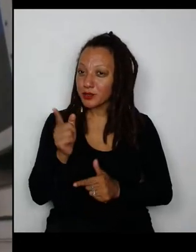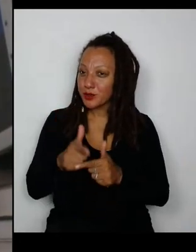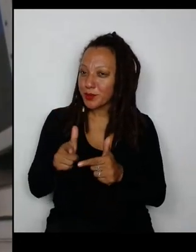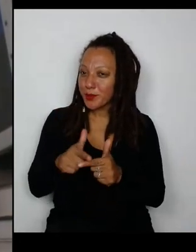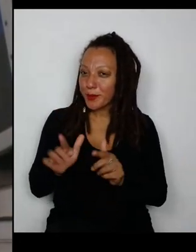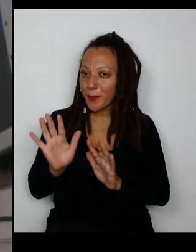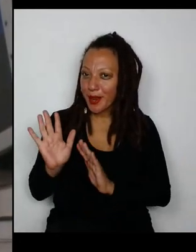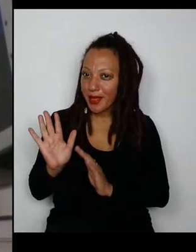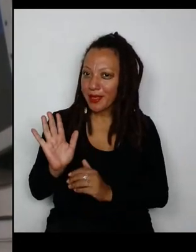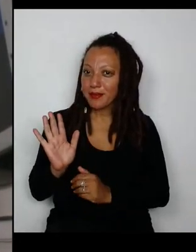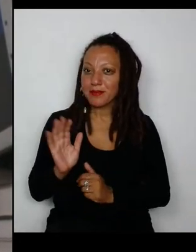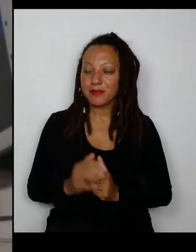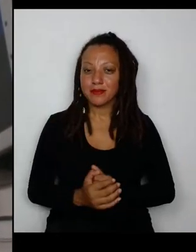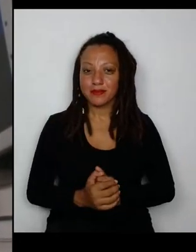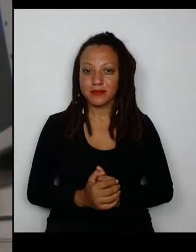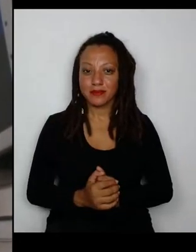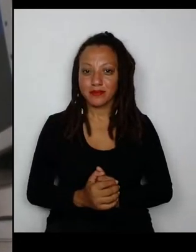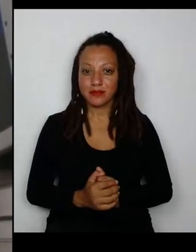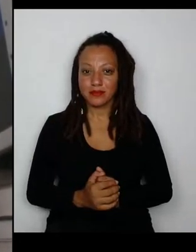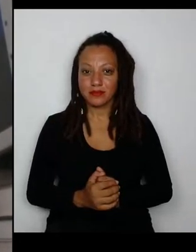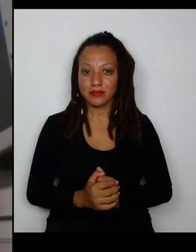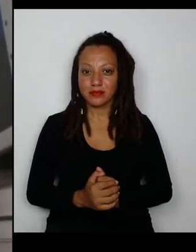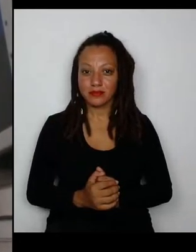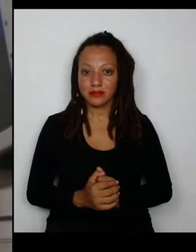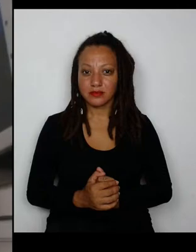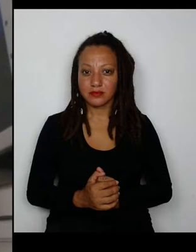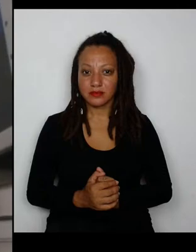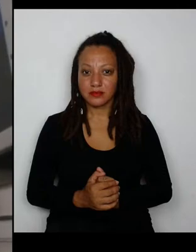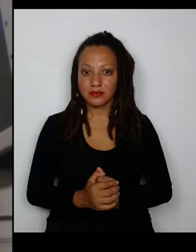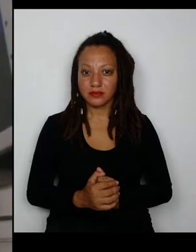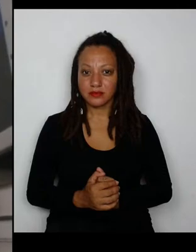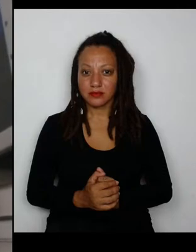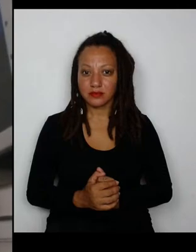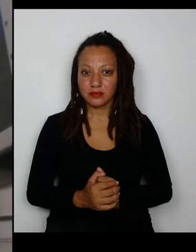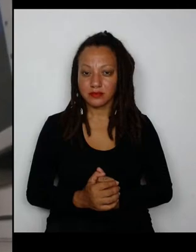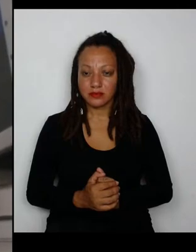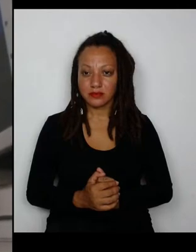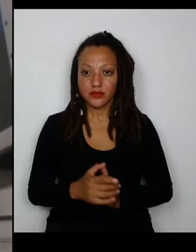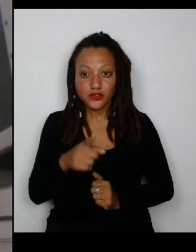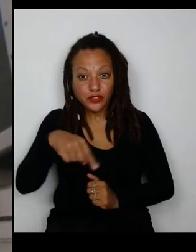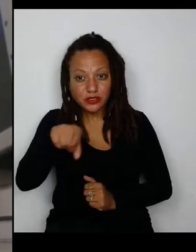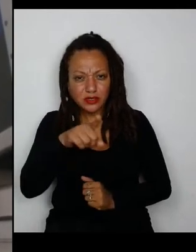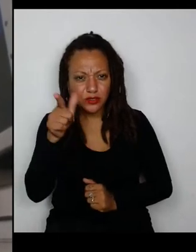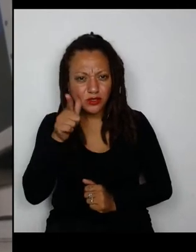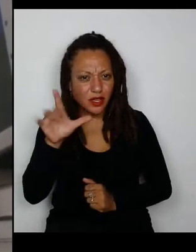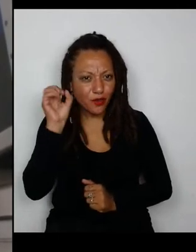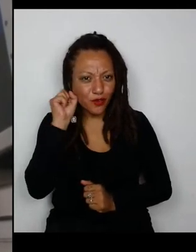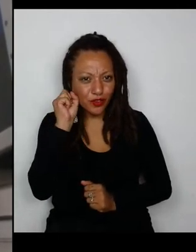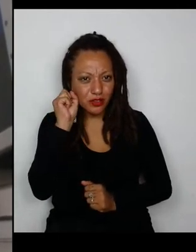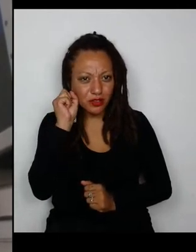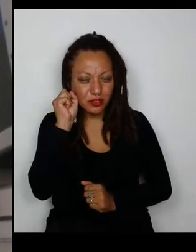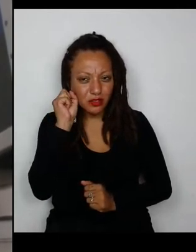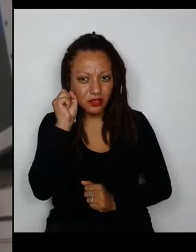i apologize i believe that we are having some technical issues with fernando's connection